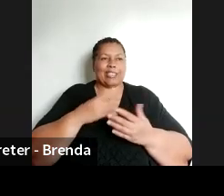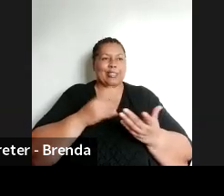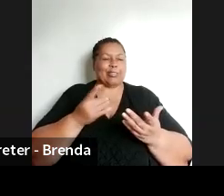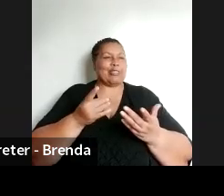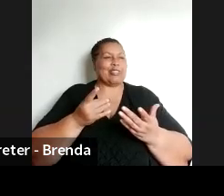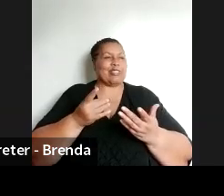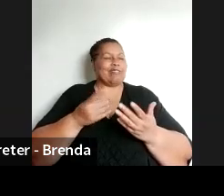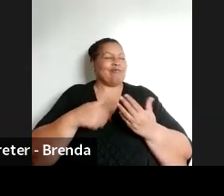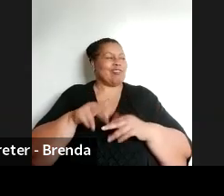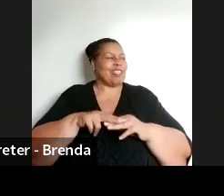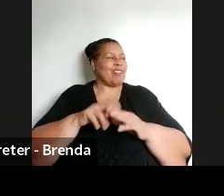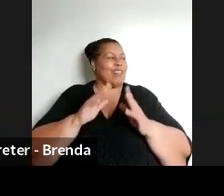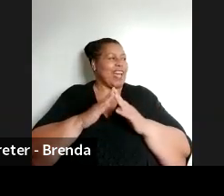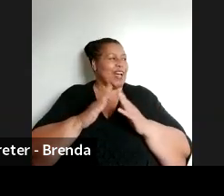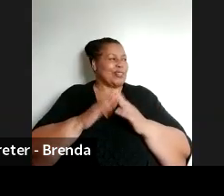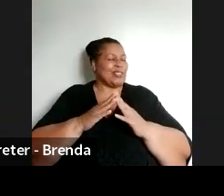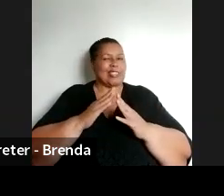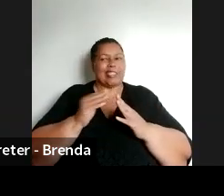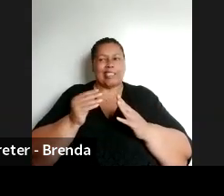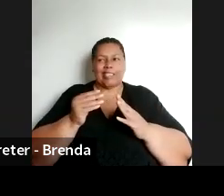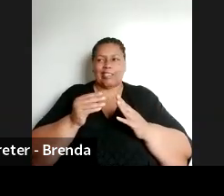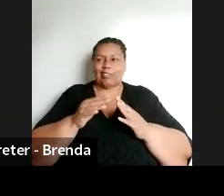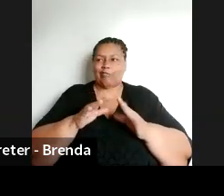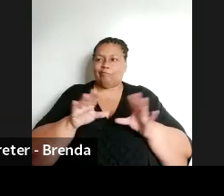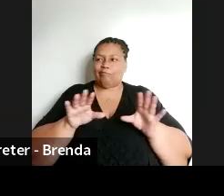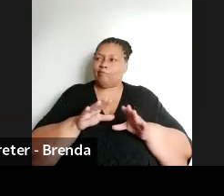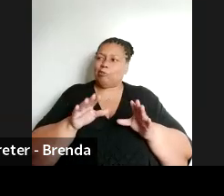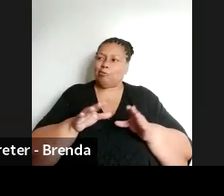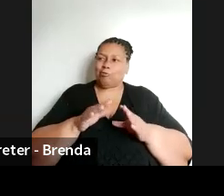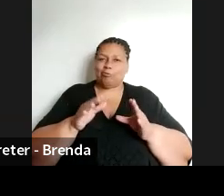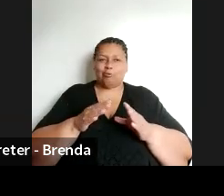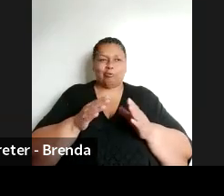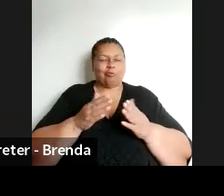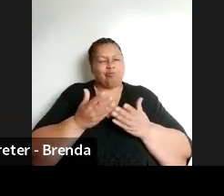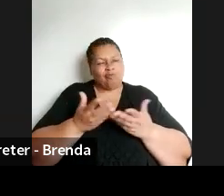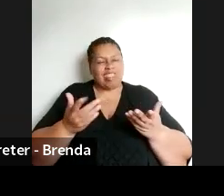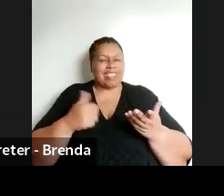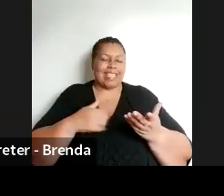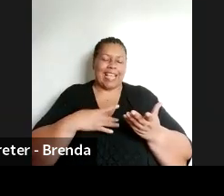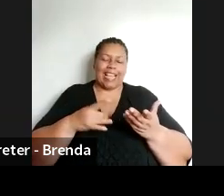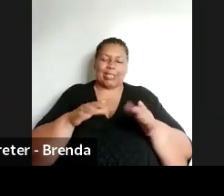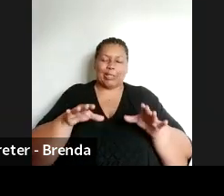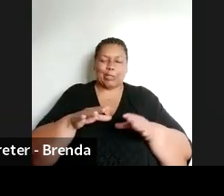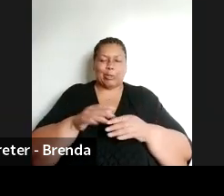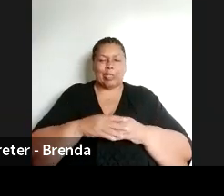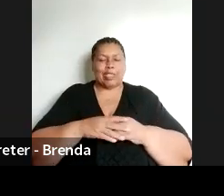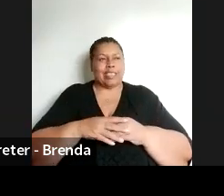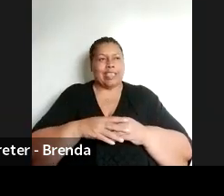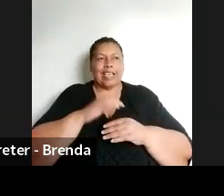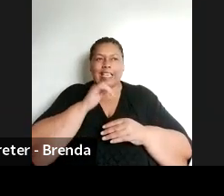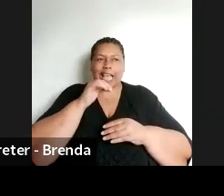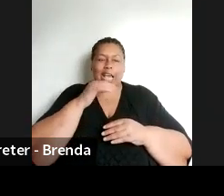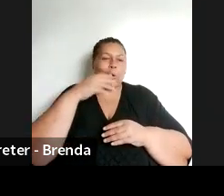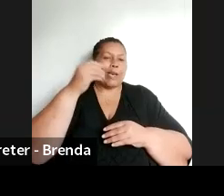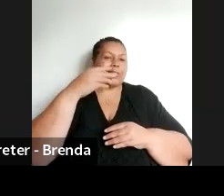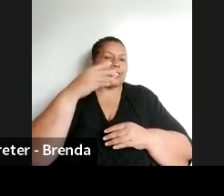just do some stuff that I like to do and not go outside and go do stuff.